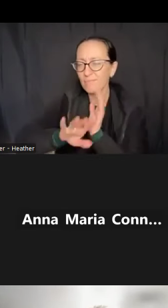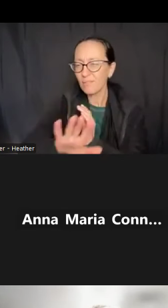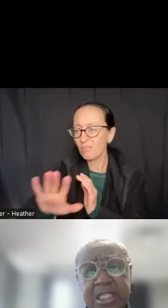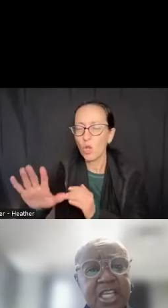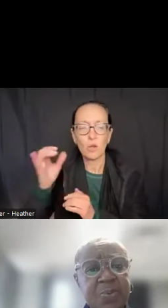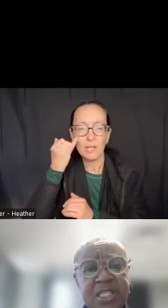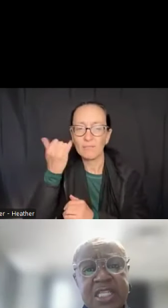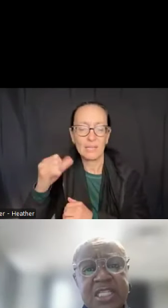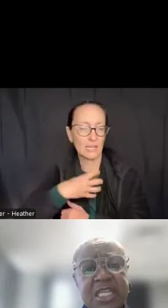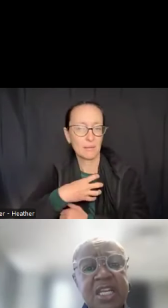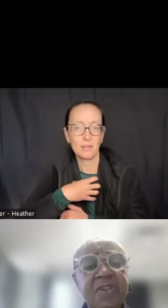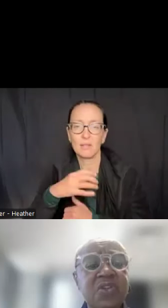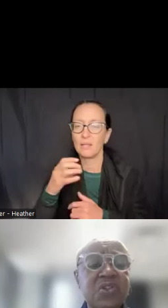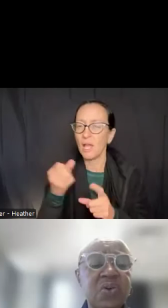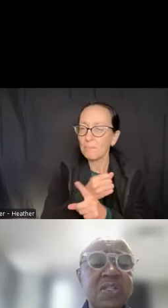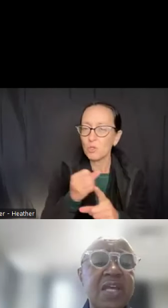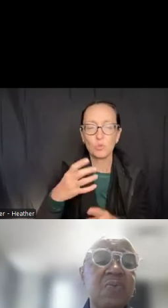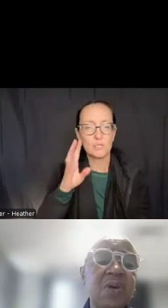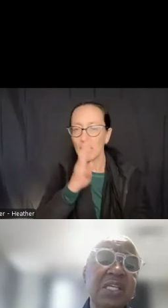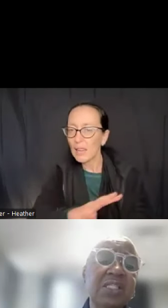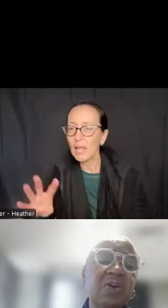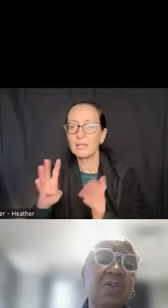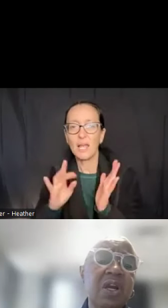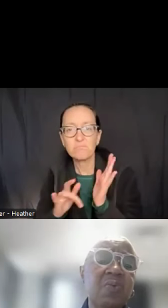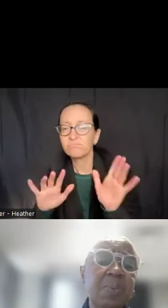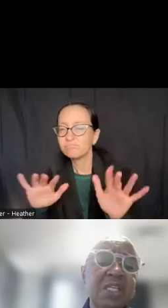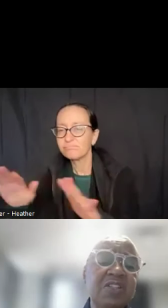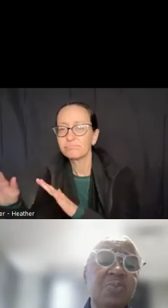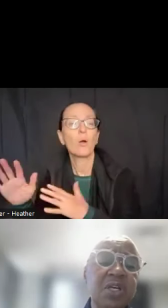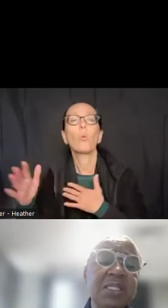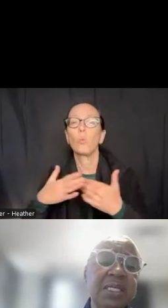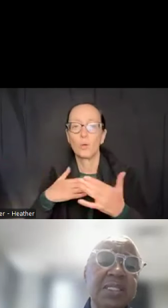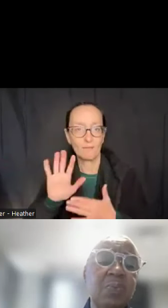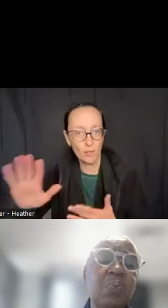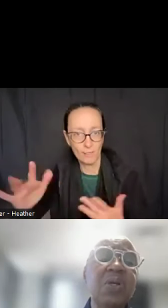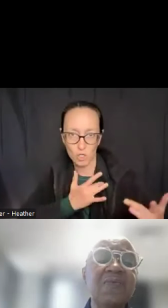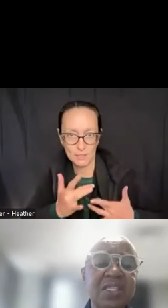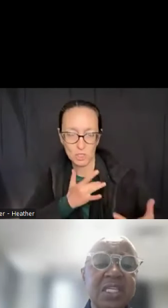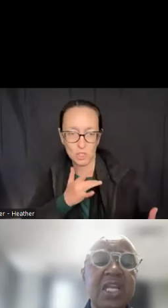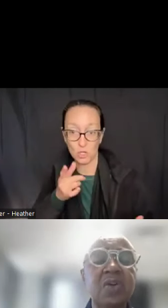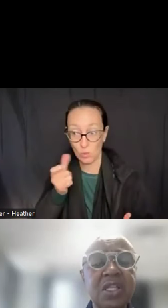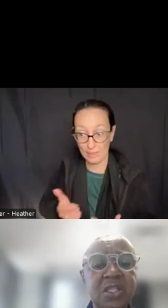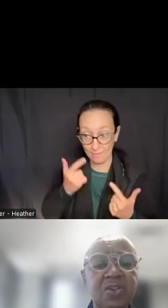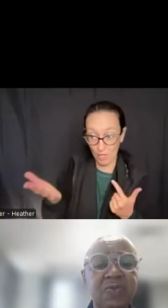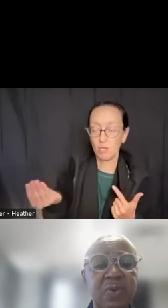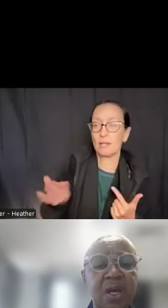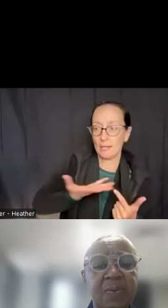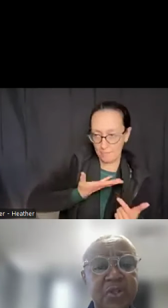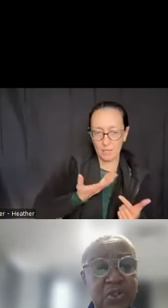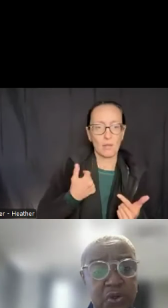abuse, neglect, exploitation, any of the concerns that the residents or their representatives bring to us, we investigate, look into